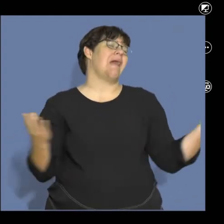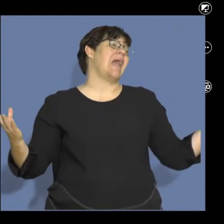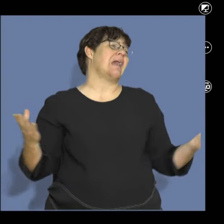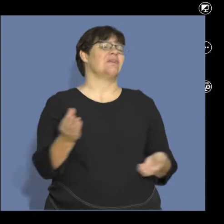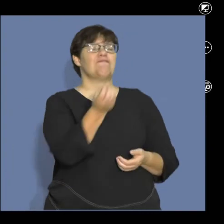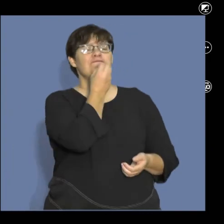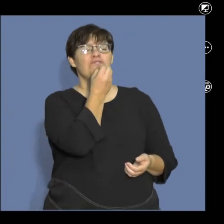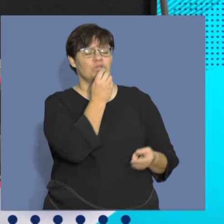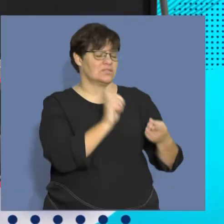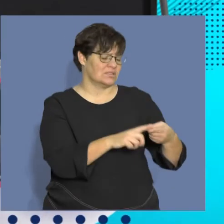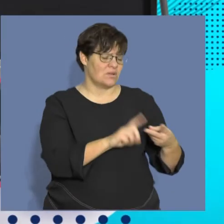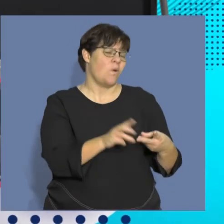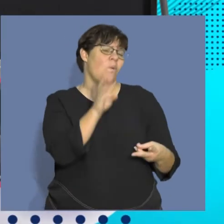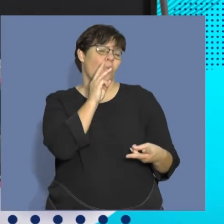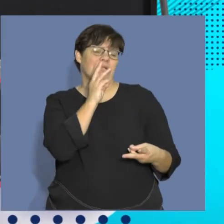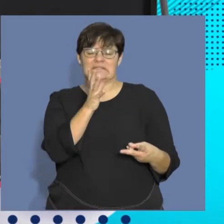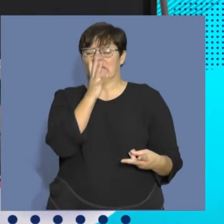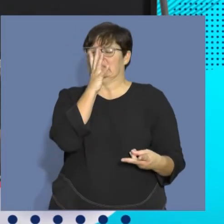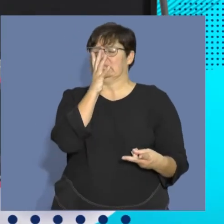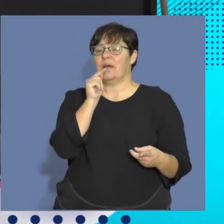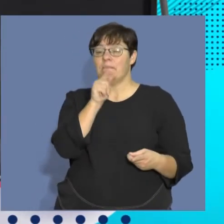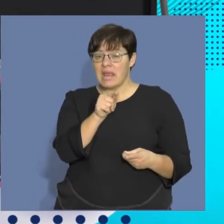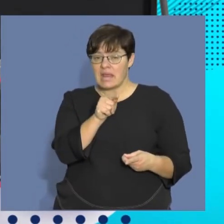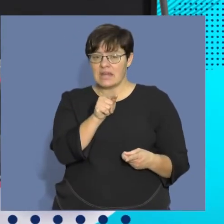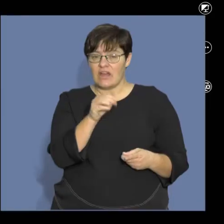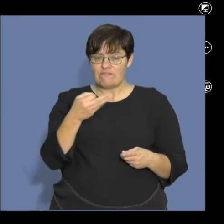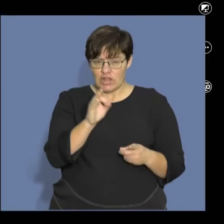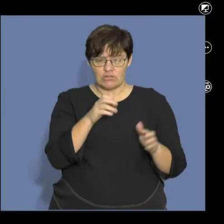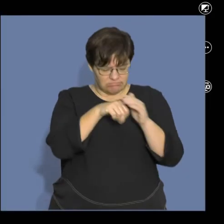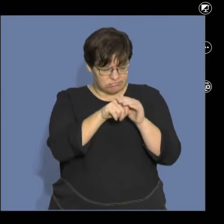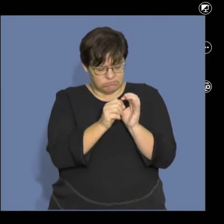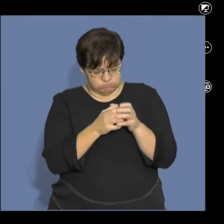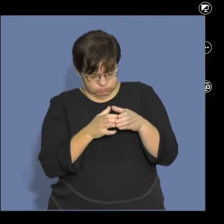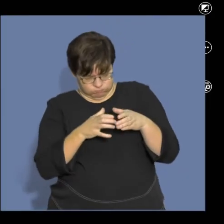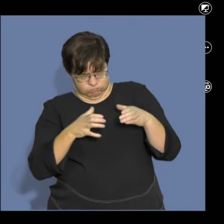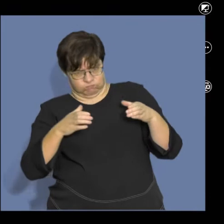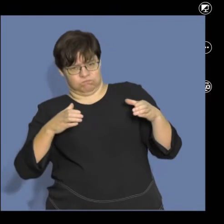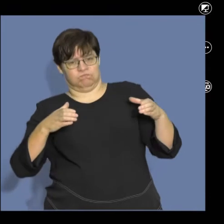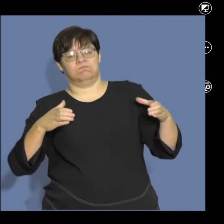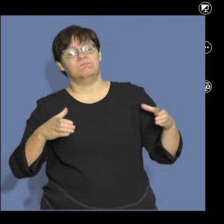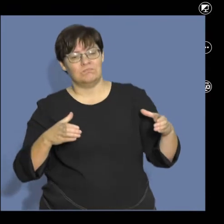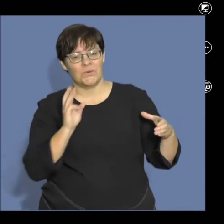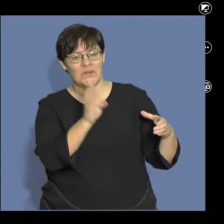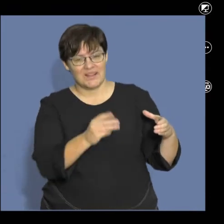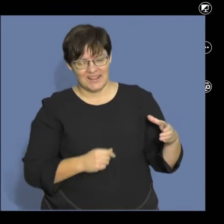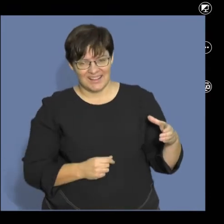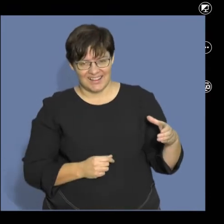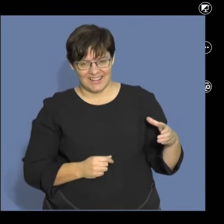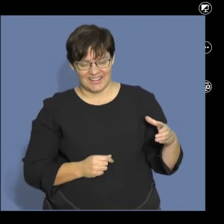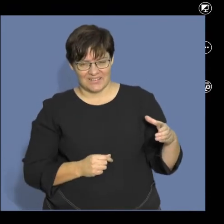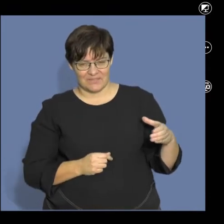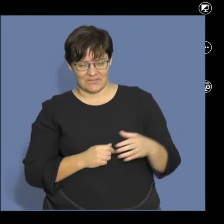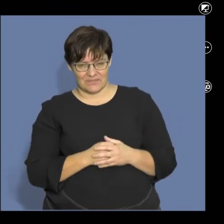plenty food and lots of water, that means that our population will increase in